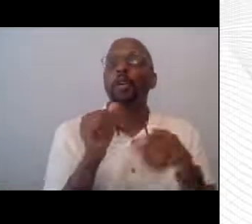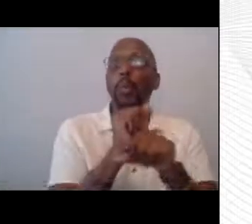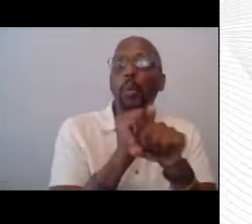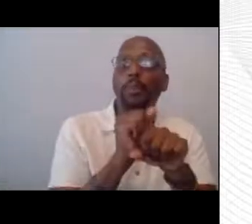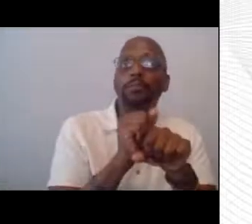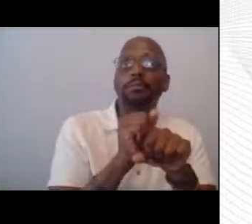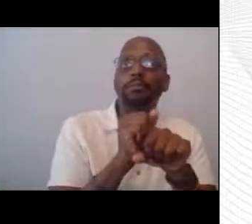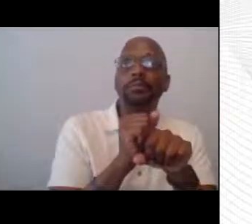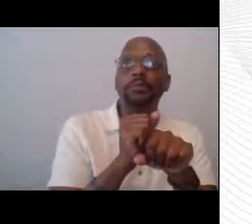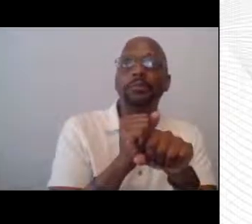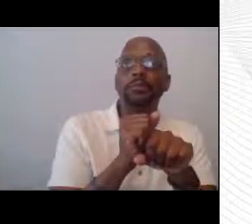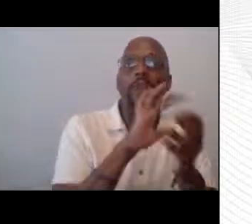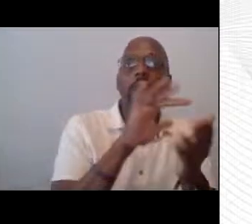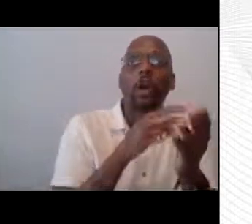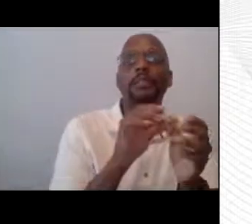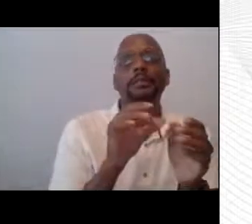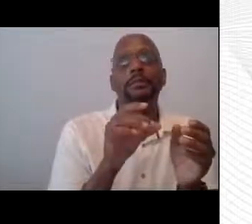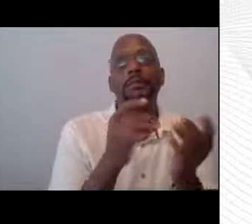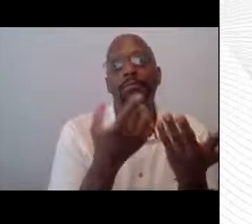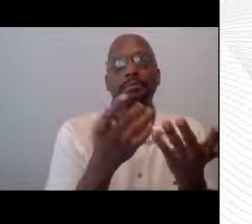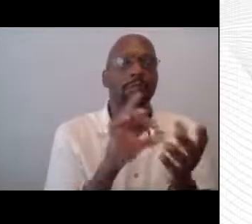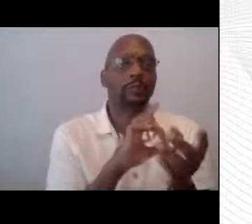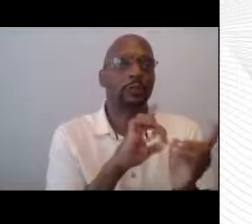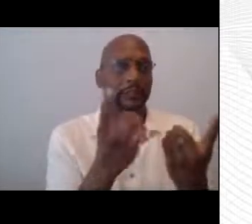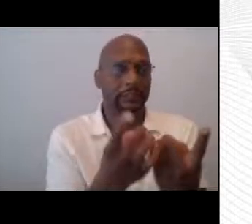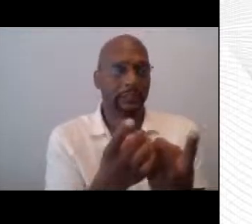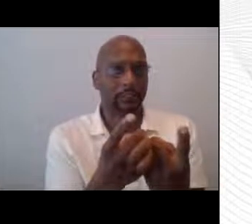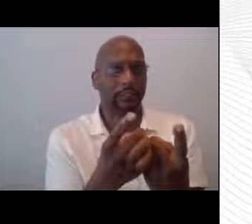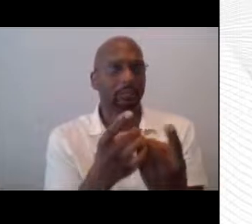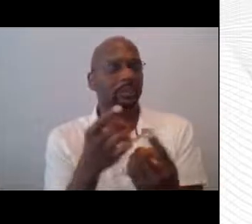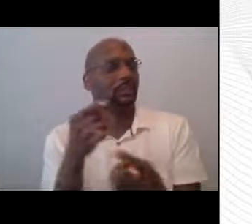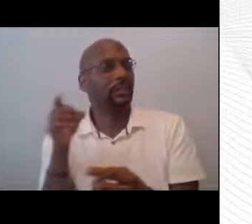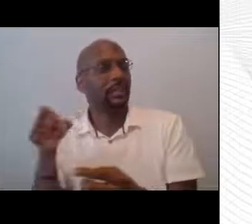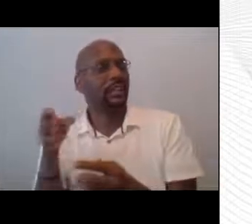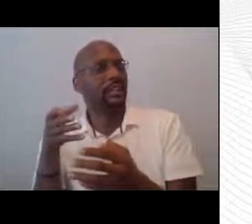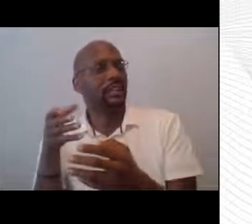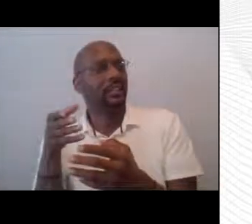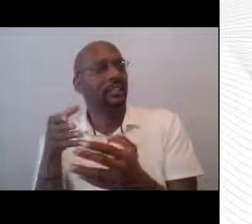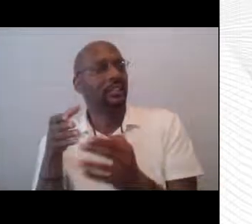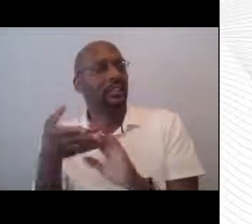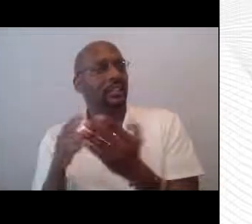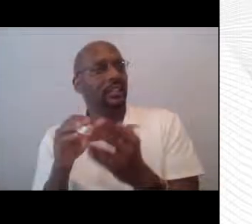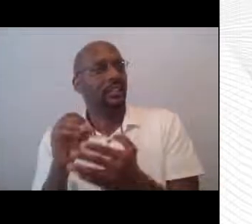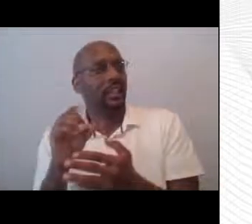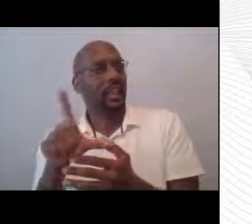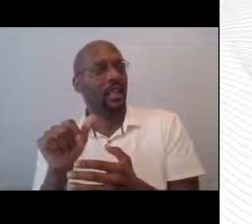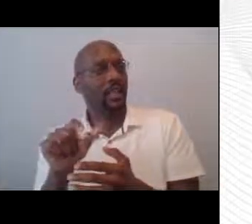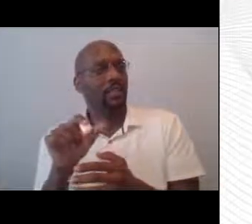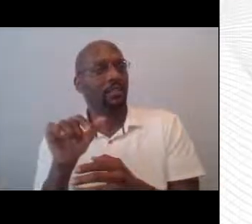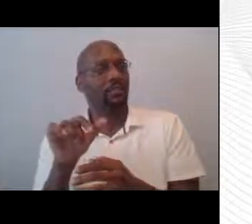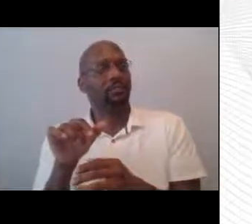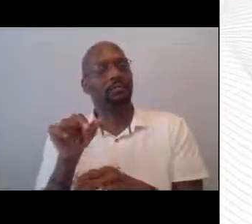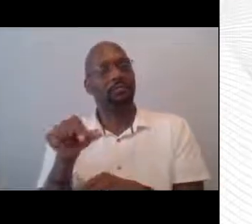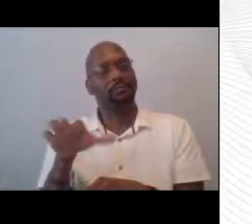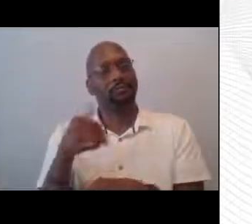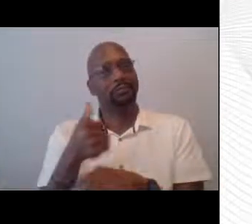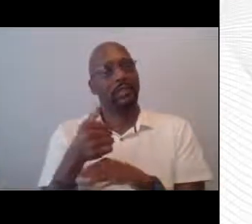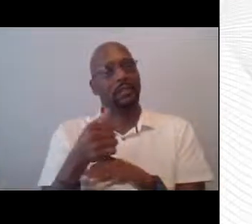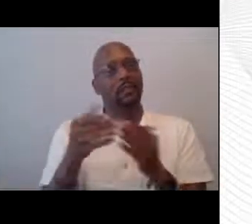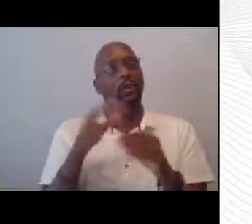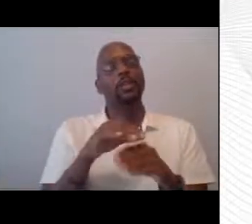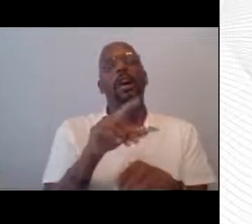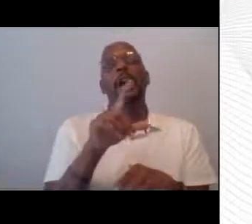was downtown Los Angeles. The Metro Maintenance Region was established at that time to focus on downtown